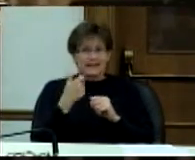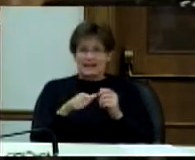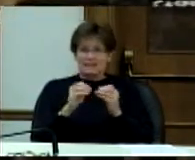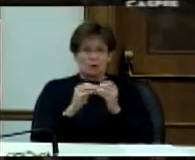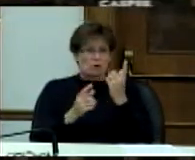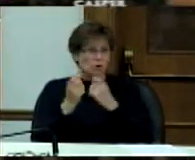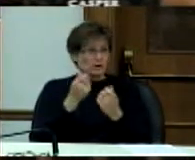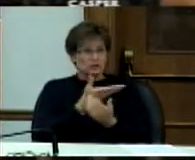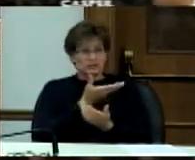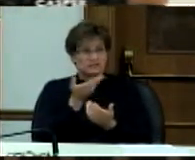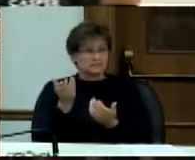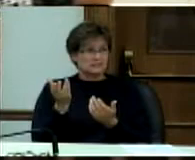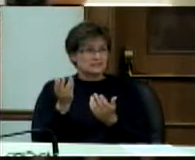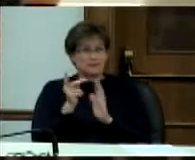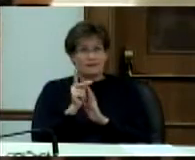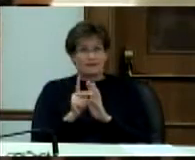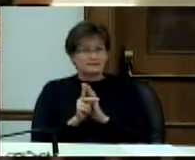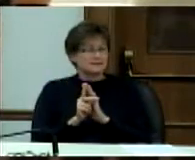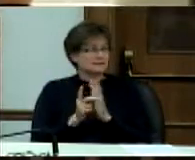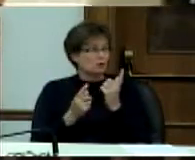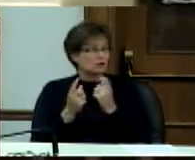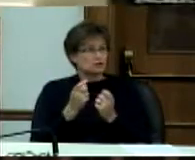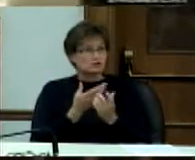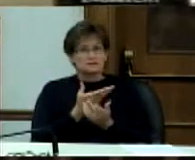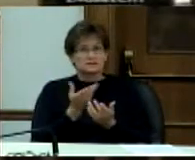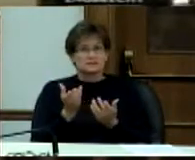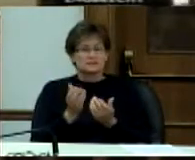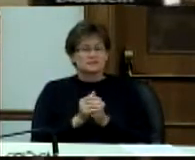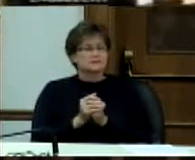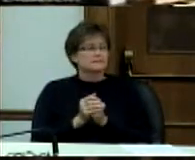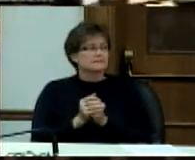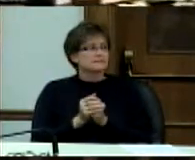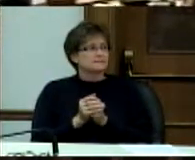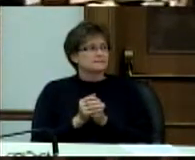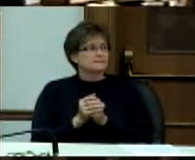Any more questions on any of those policies?